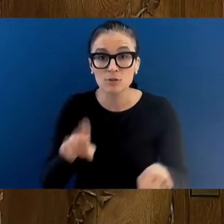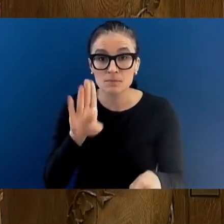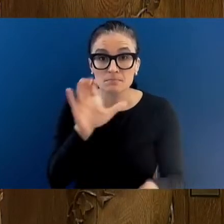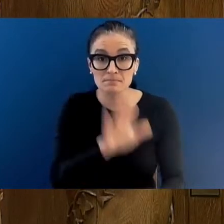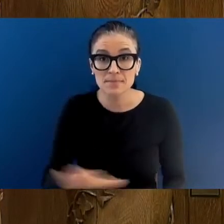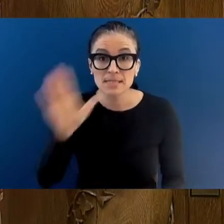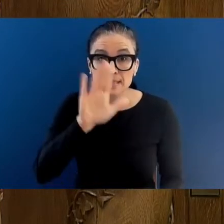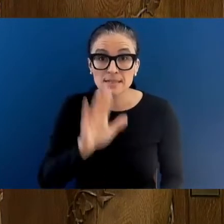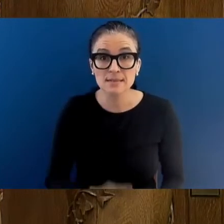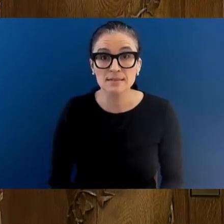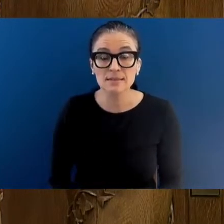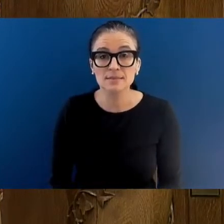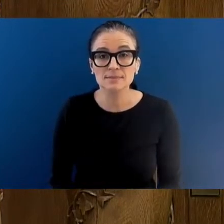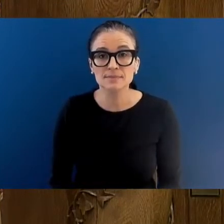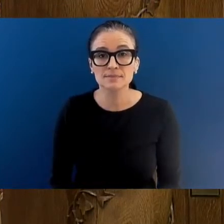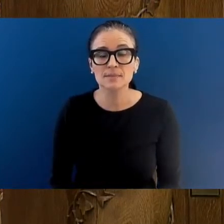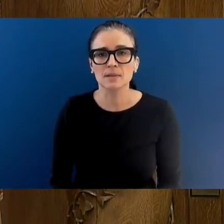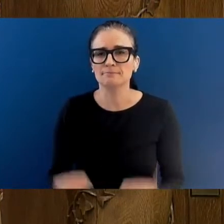Members,